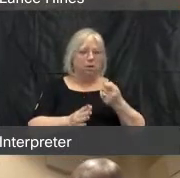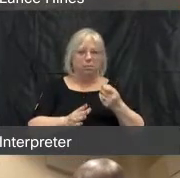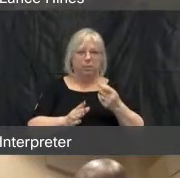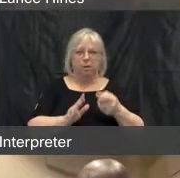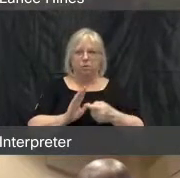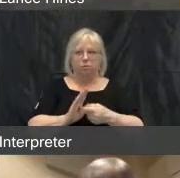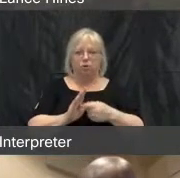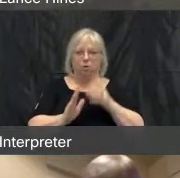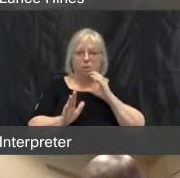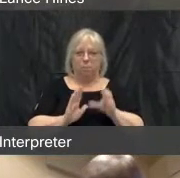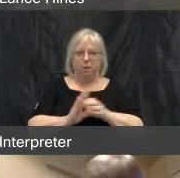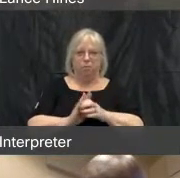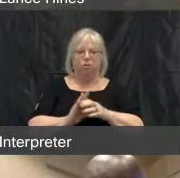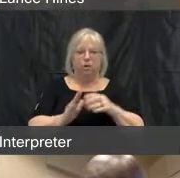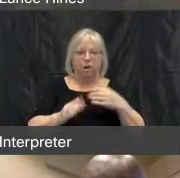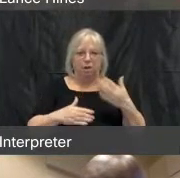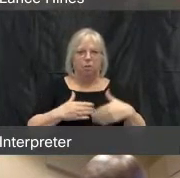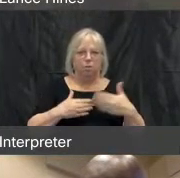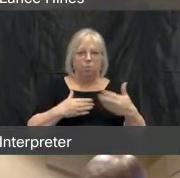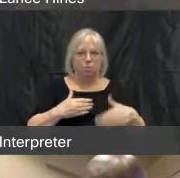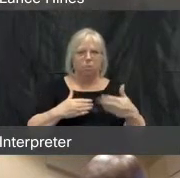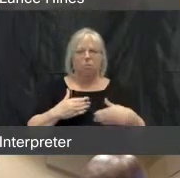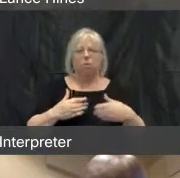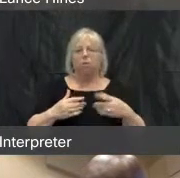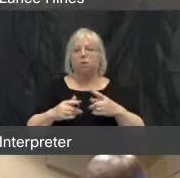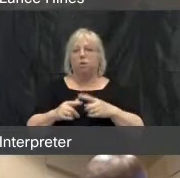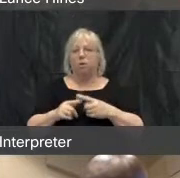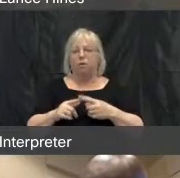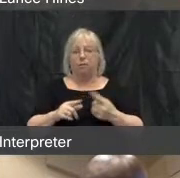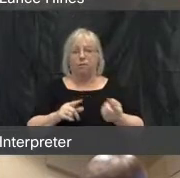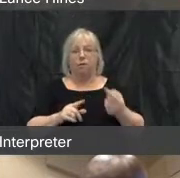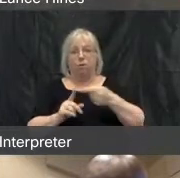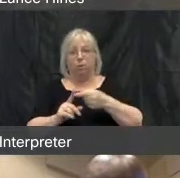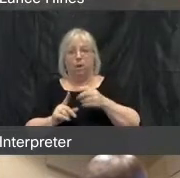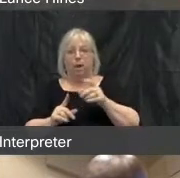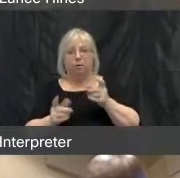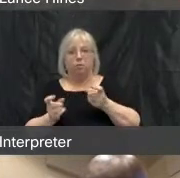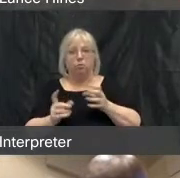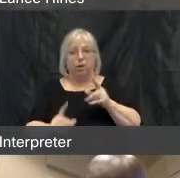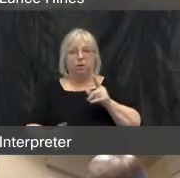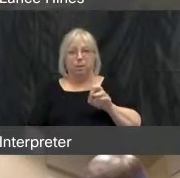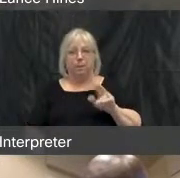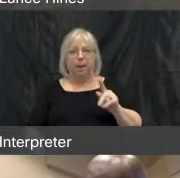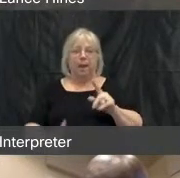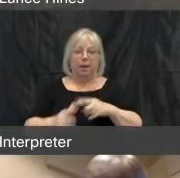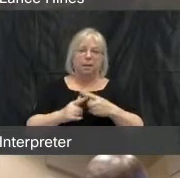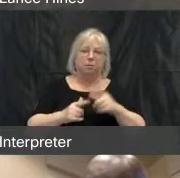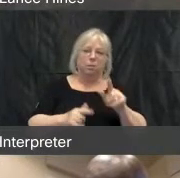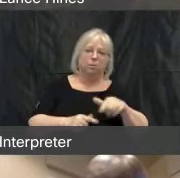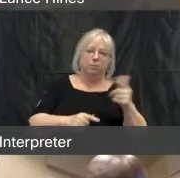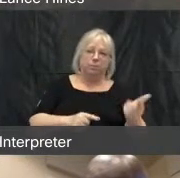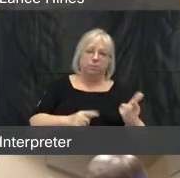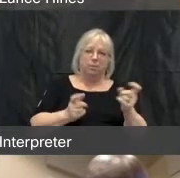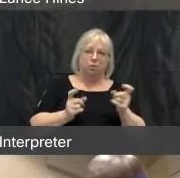those pictures together. Can you go through Director Peck's, and then once you get done, we'll go immediately to Director Adcock with those pictures.